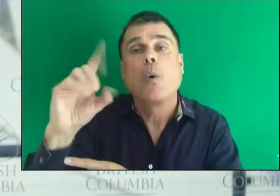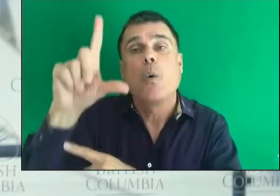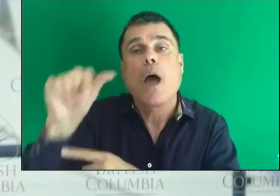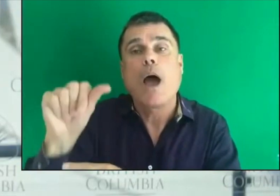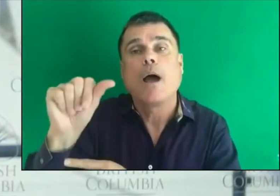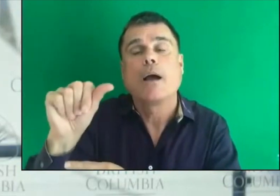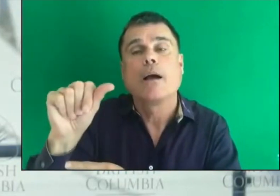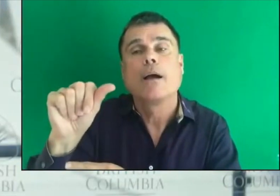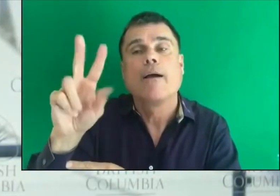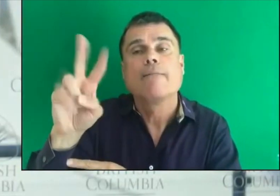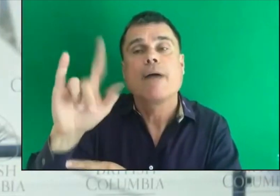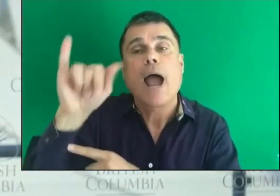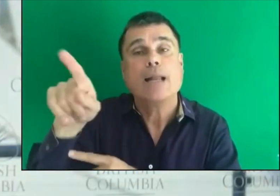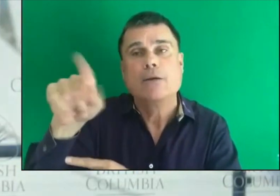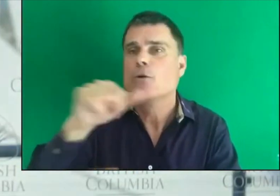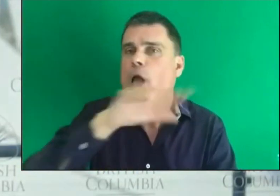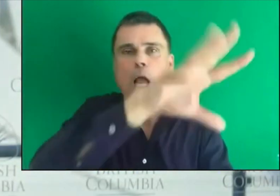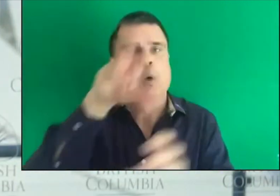Central Coast.